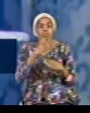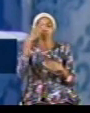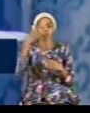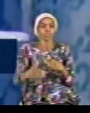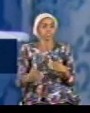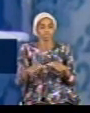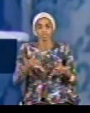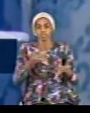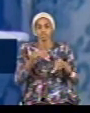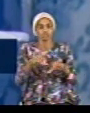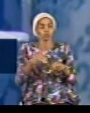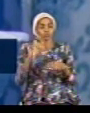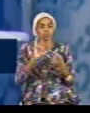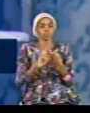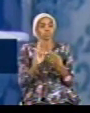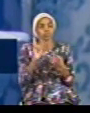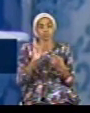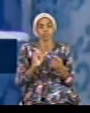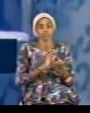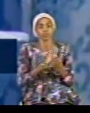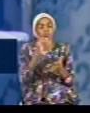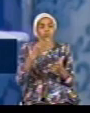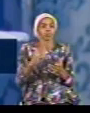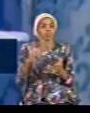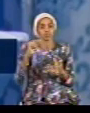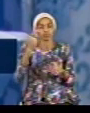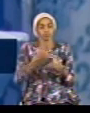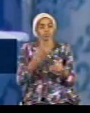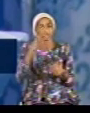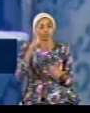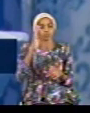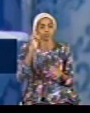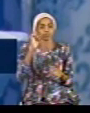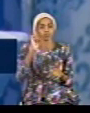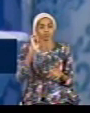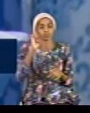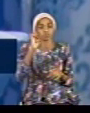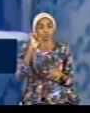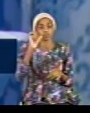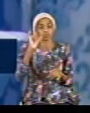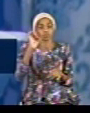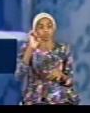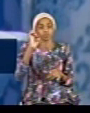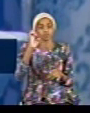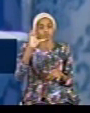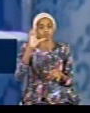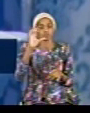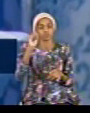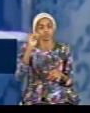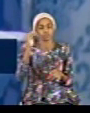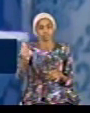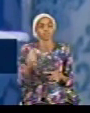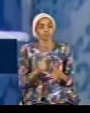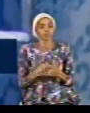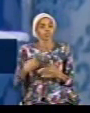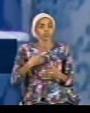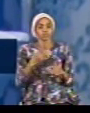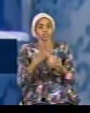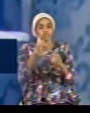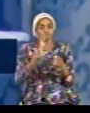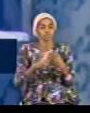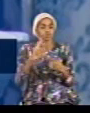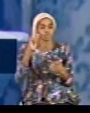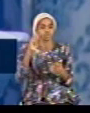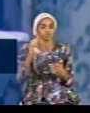the Lord. That came from Bayelsa State. Now we take you to the one that just came in from Taraba. And then we have